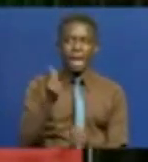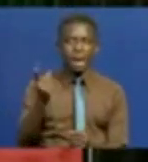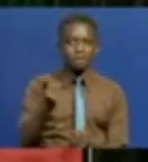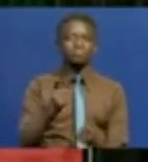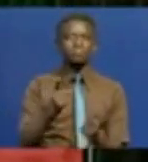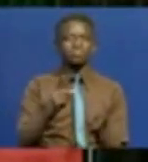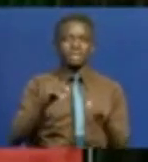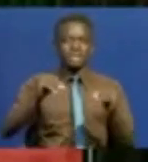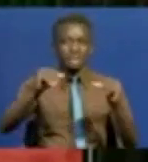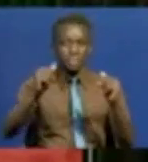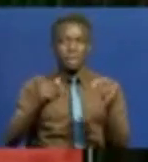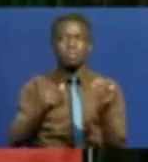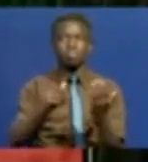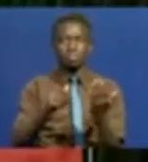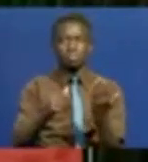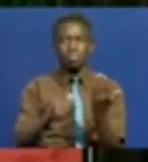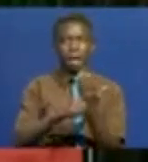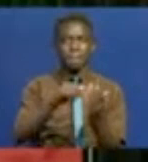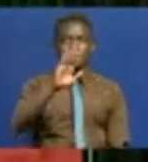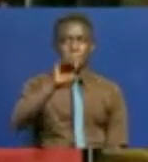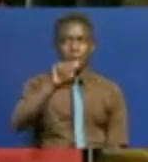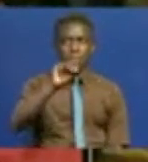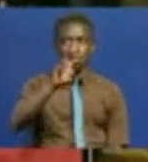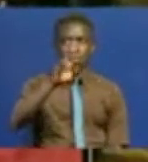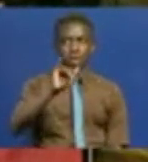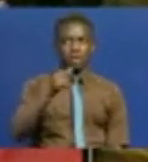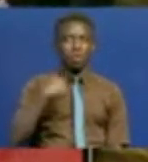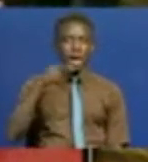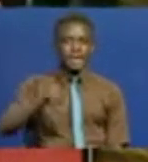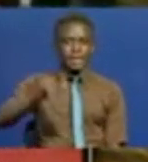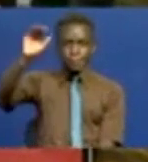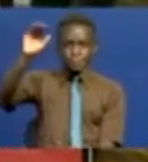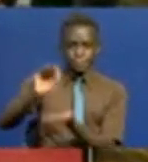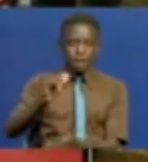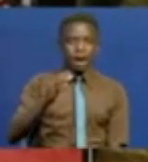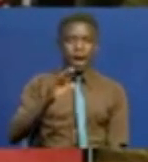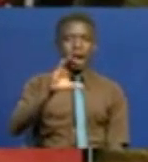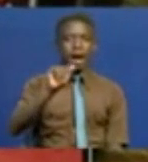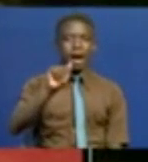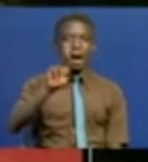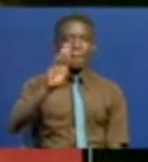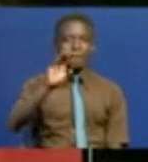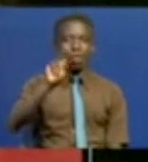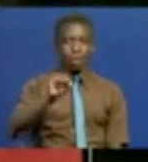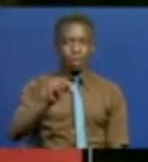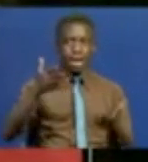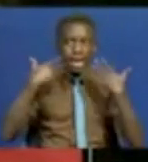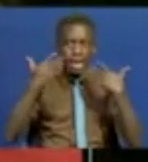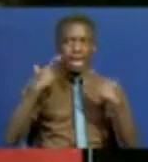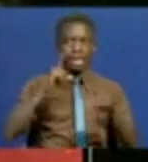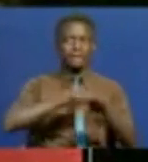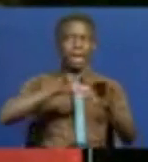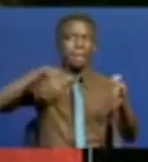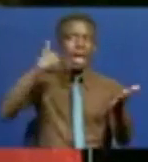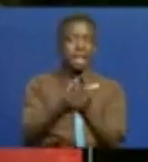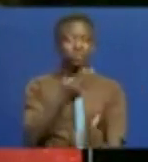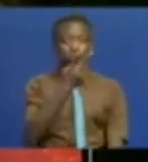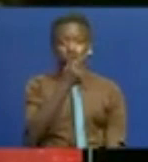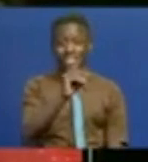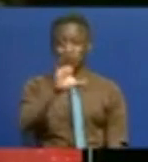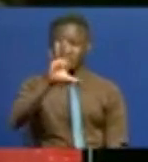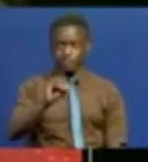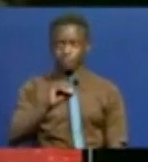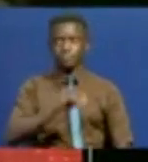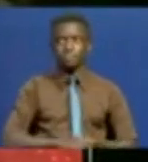inanuia kukomesha ukamilifu utoaji wa gesi ya kaboni kufikia mwaka 2050. Kampuni hiyo